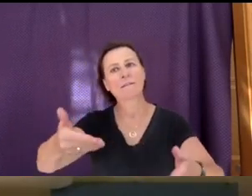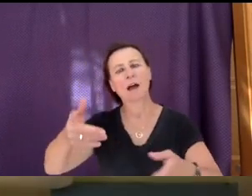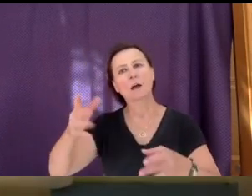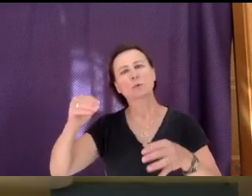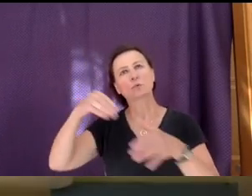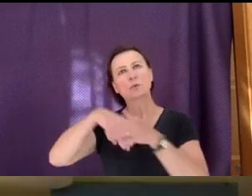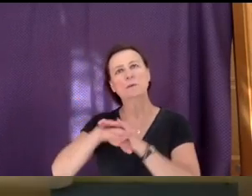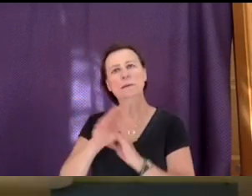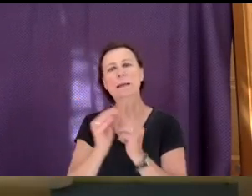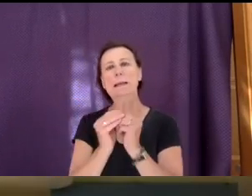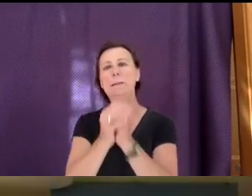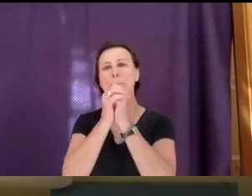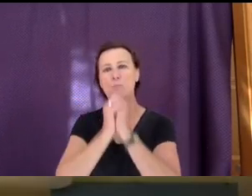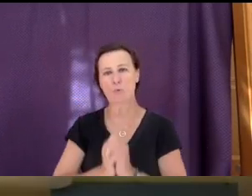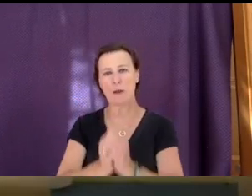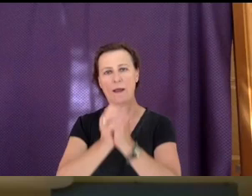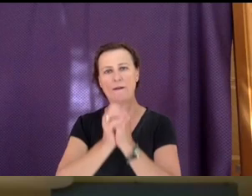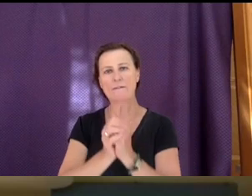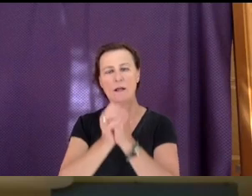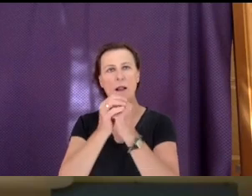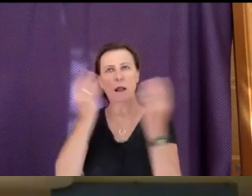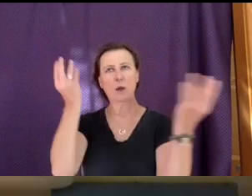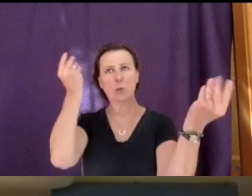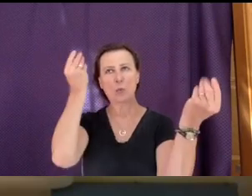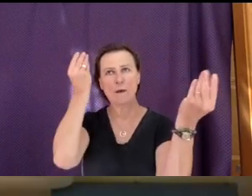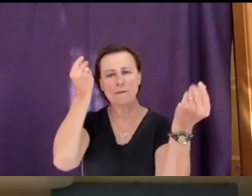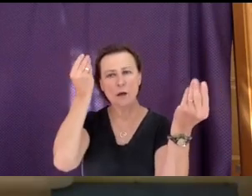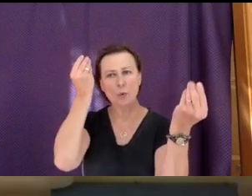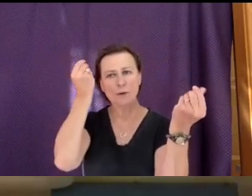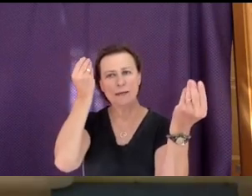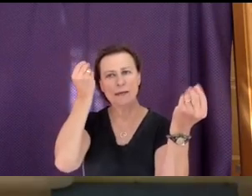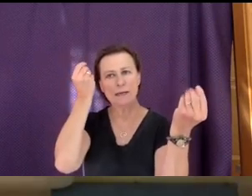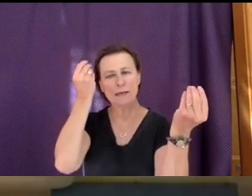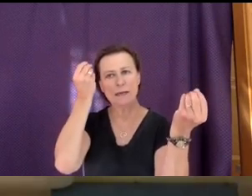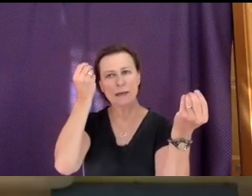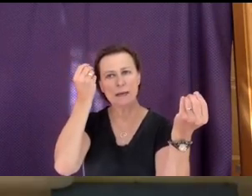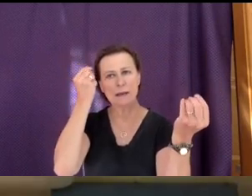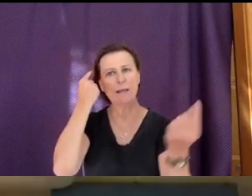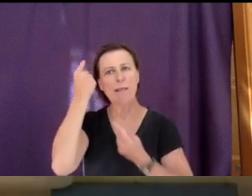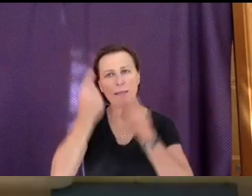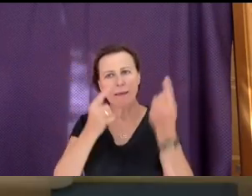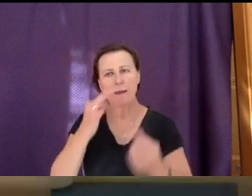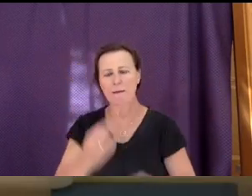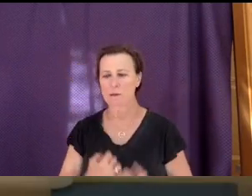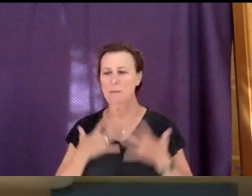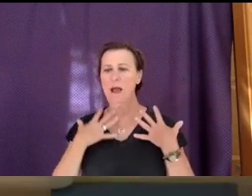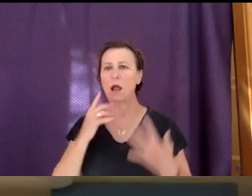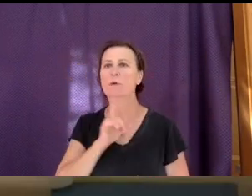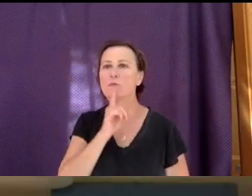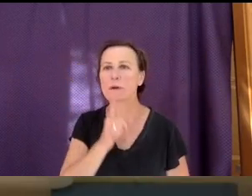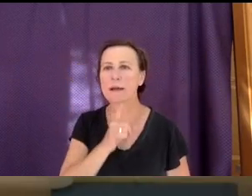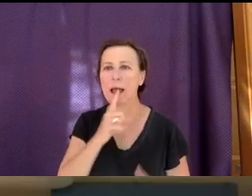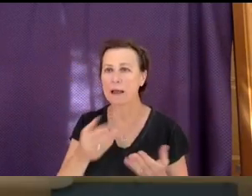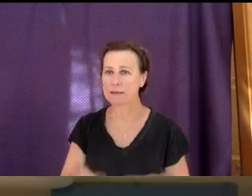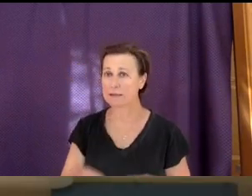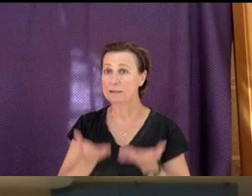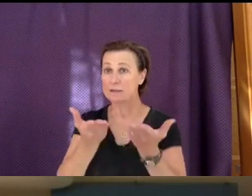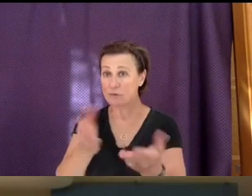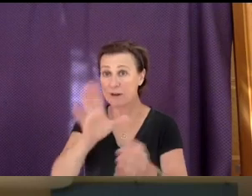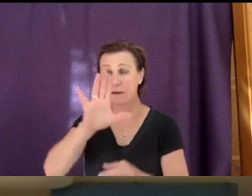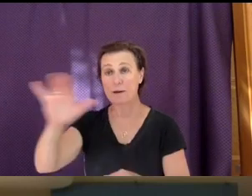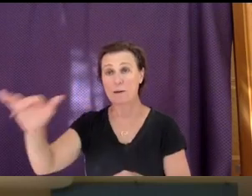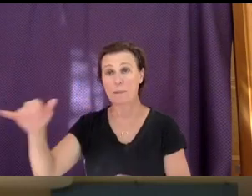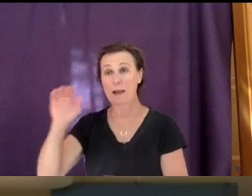prayerful reverie and contemplate the inspiring realities suggested by an